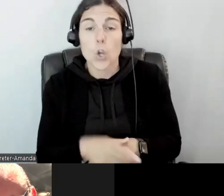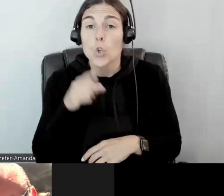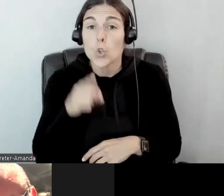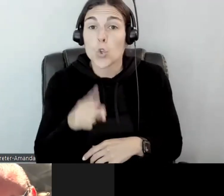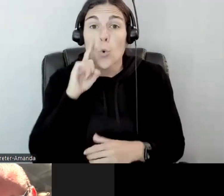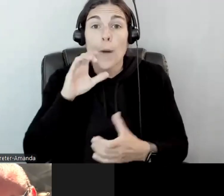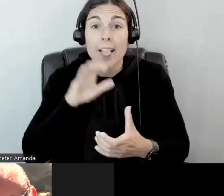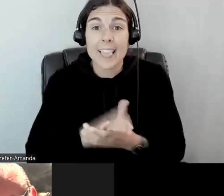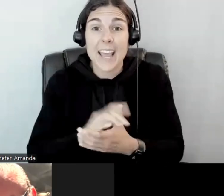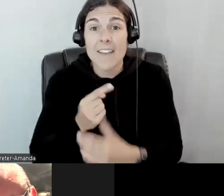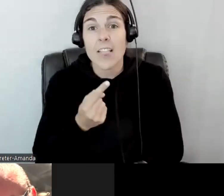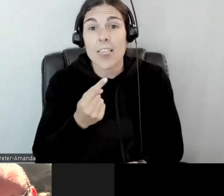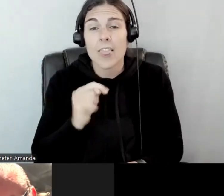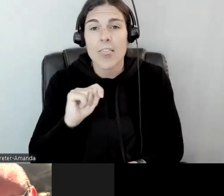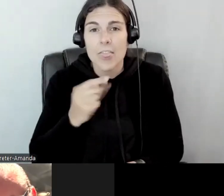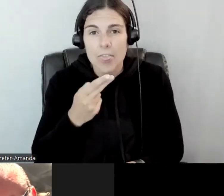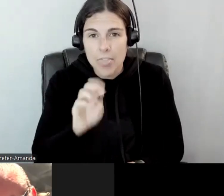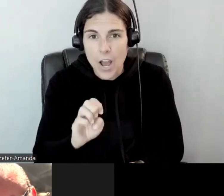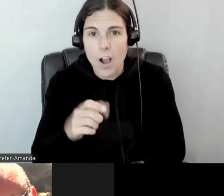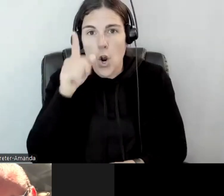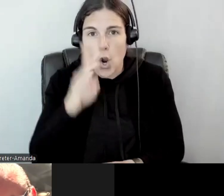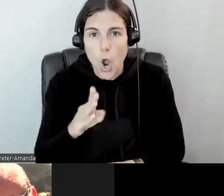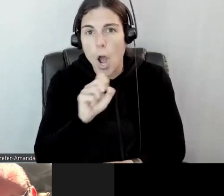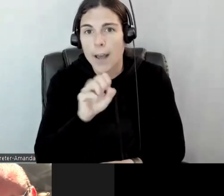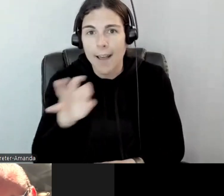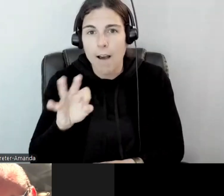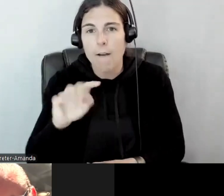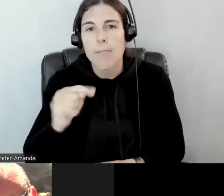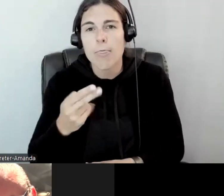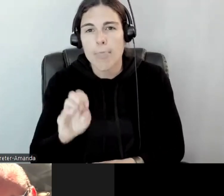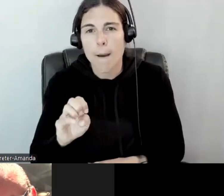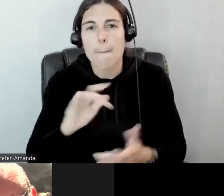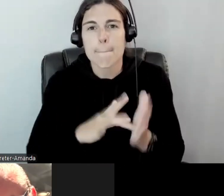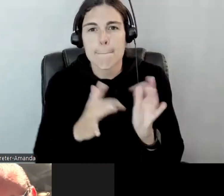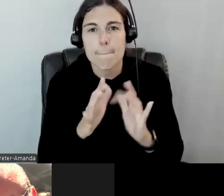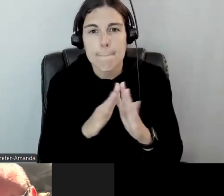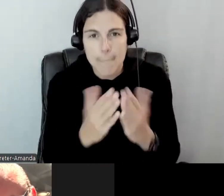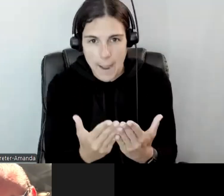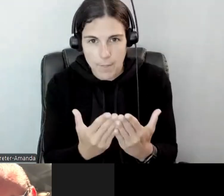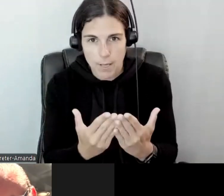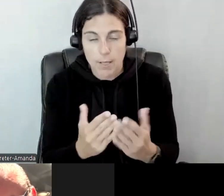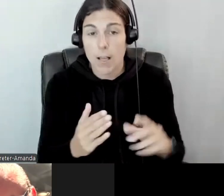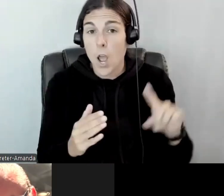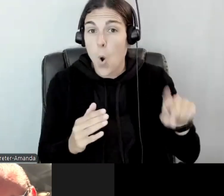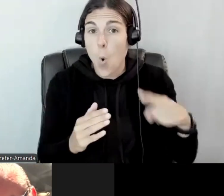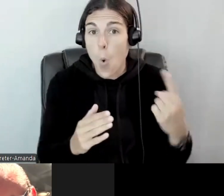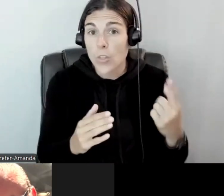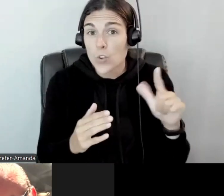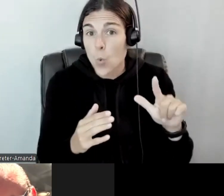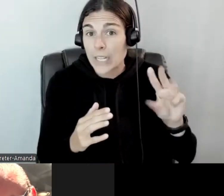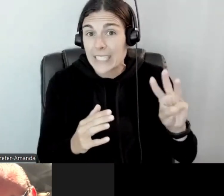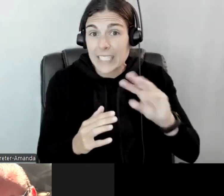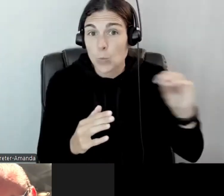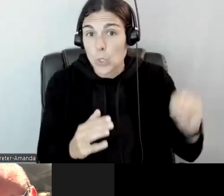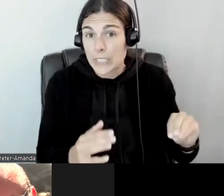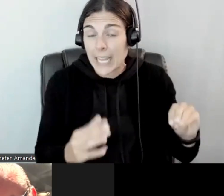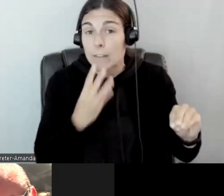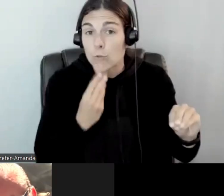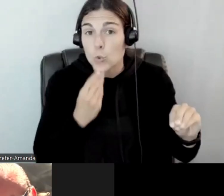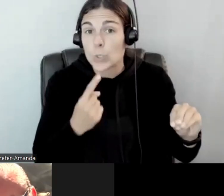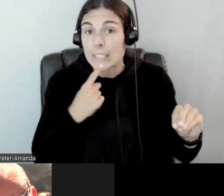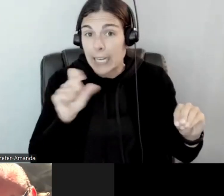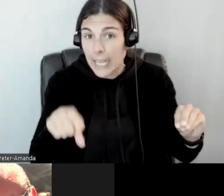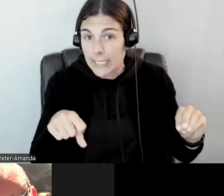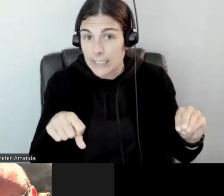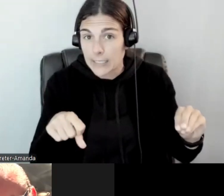believe in the God of the Bible? And only 26% of US Jews said yes to